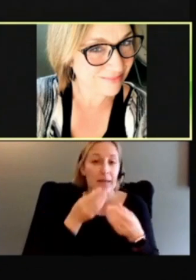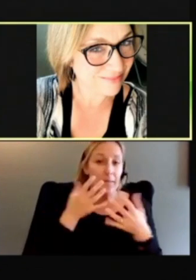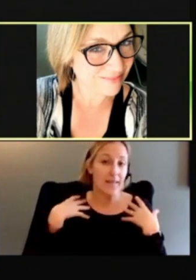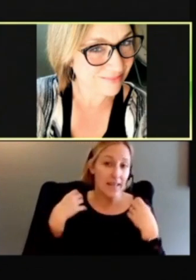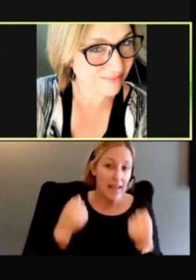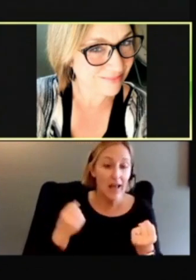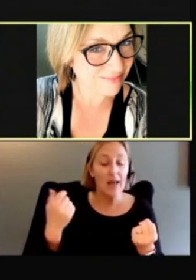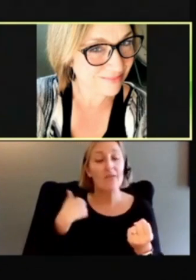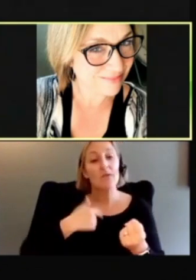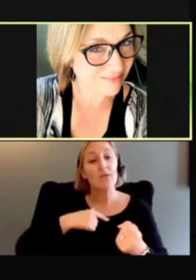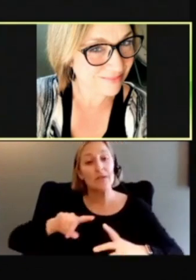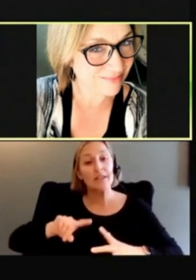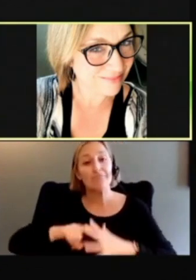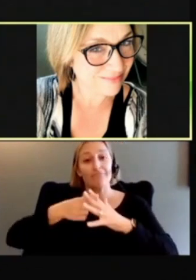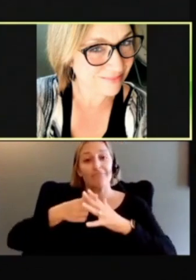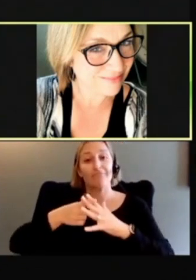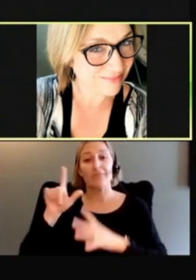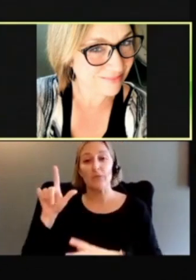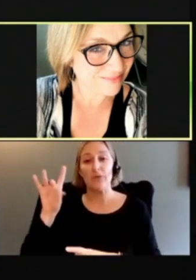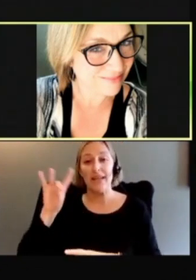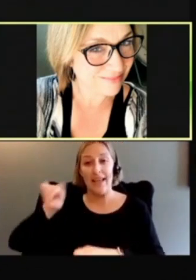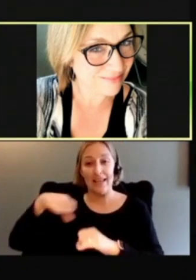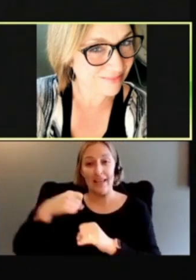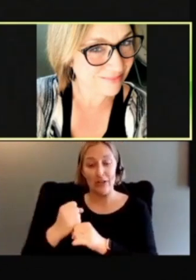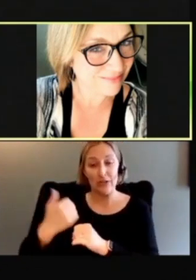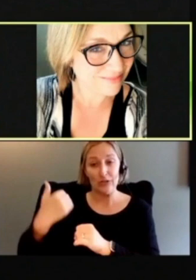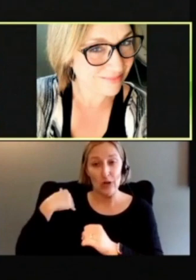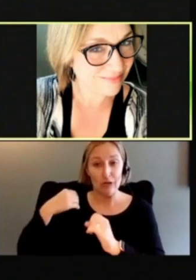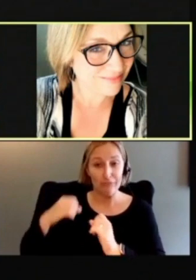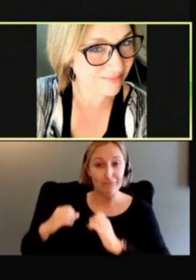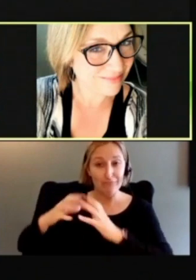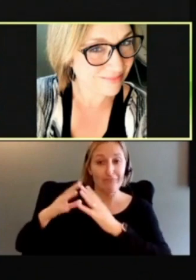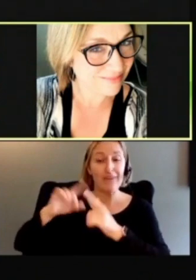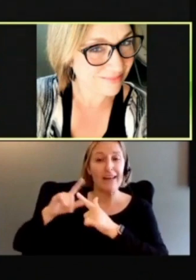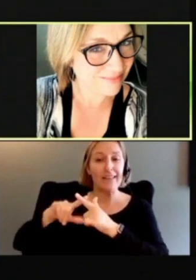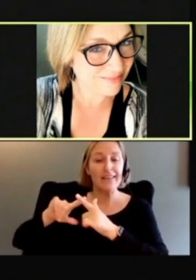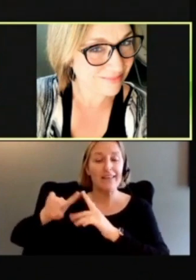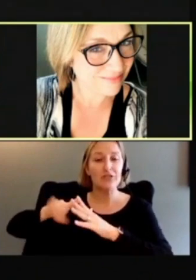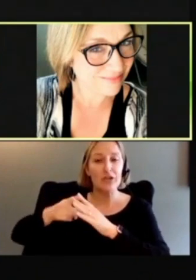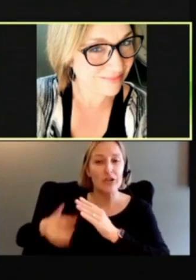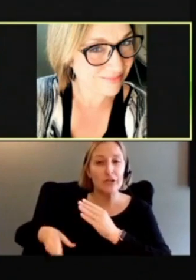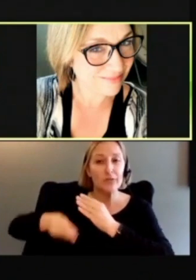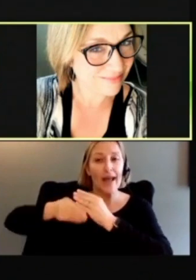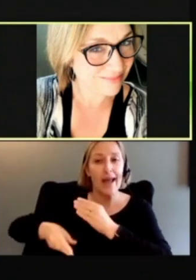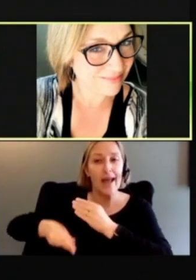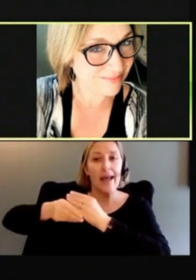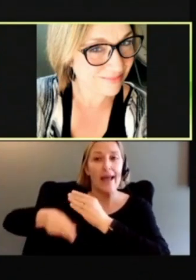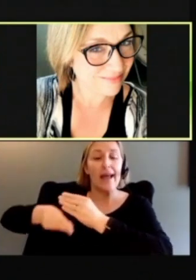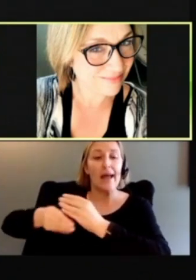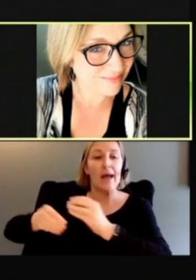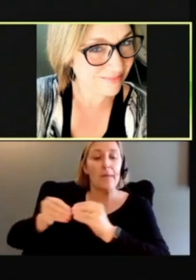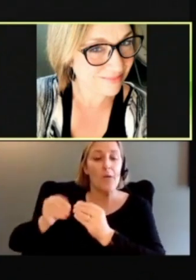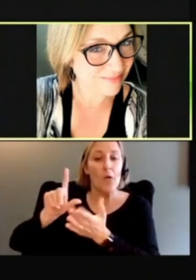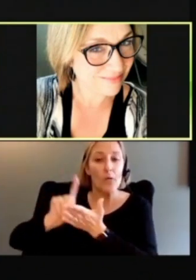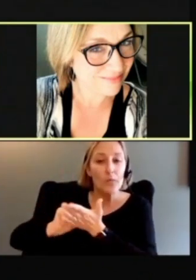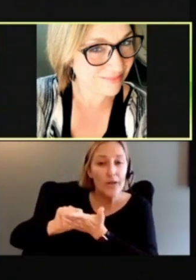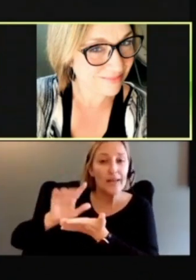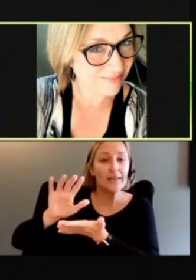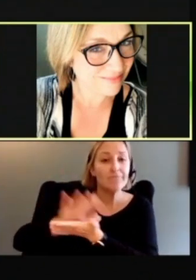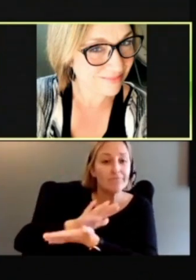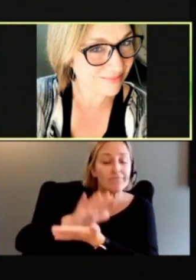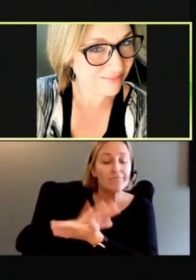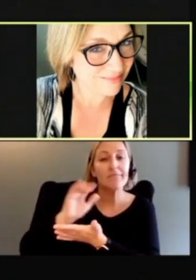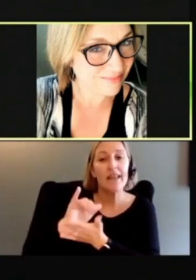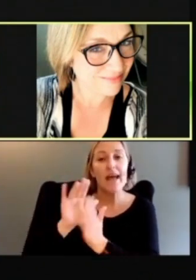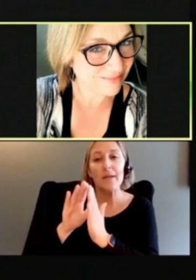28 years ago, and then slowly started adding in print materials like booklets